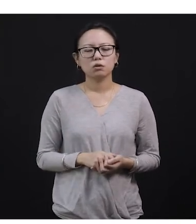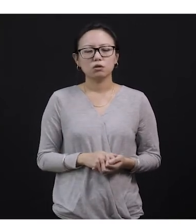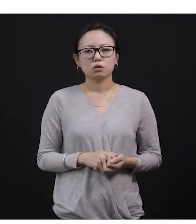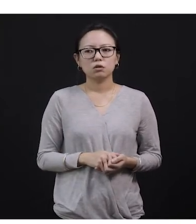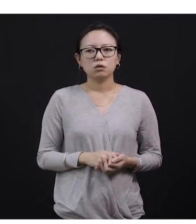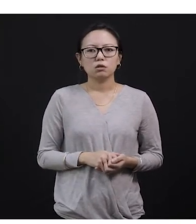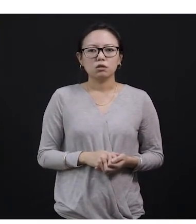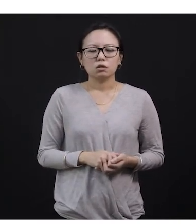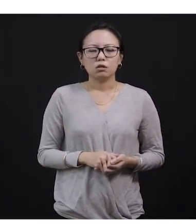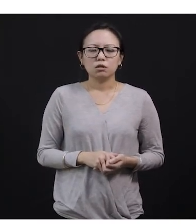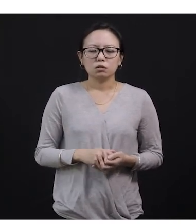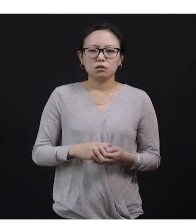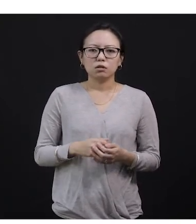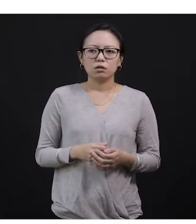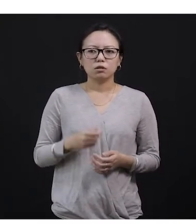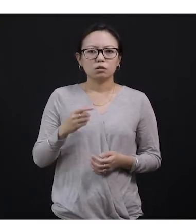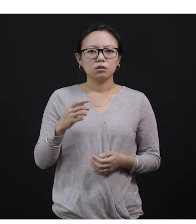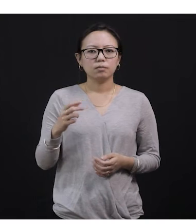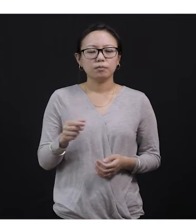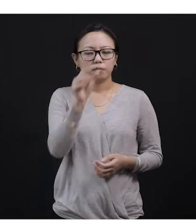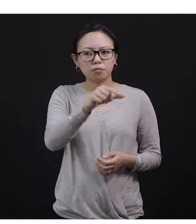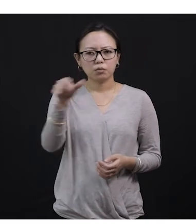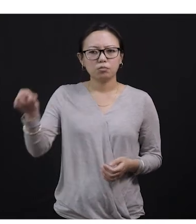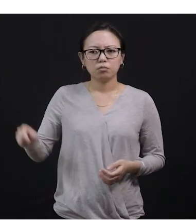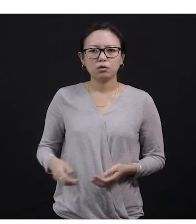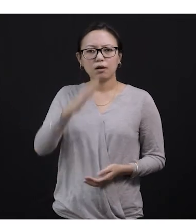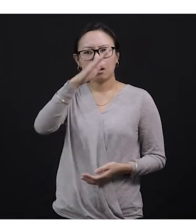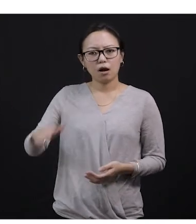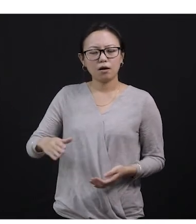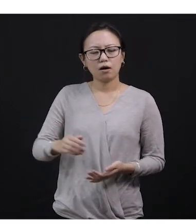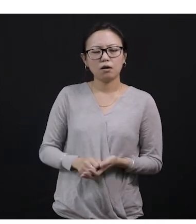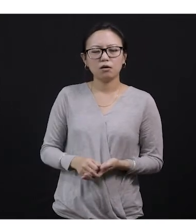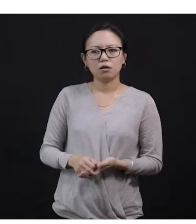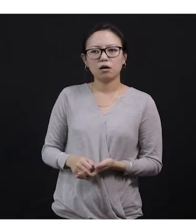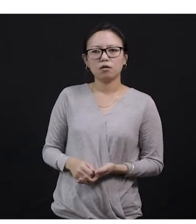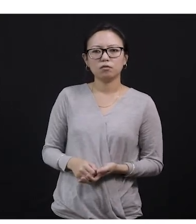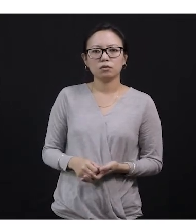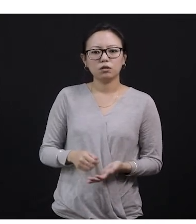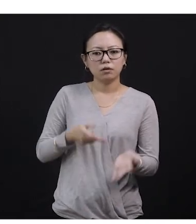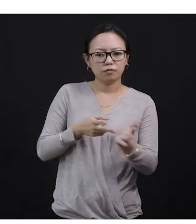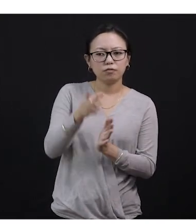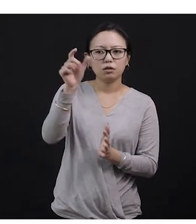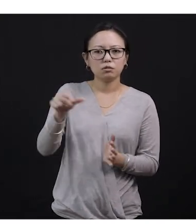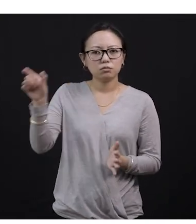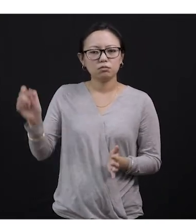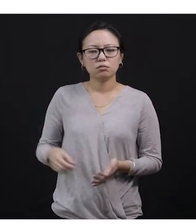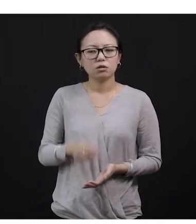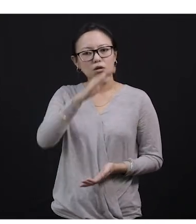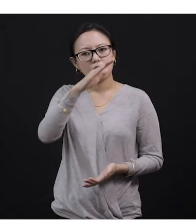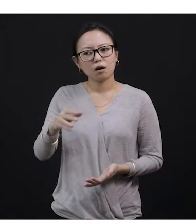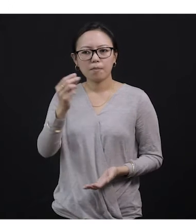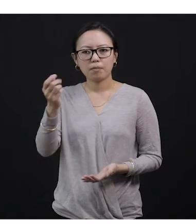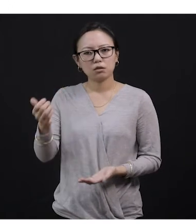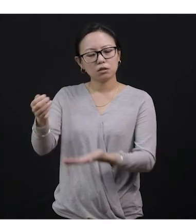also protecting the whole kingdom, right? So the people involved in agriculture helped the soldiers